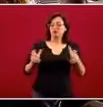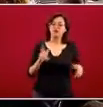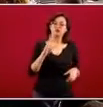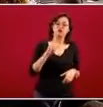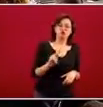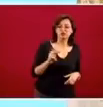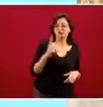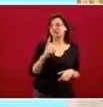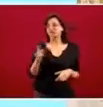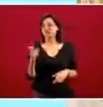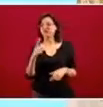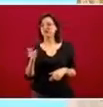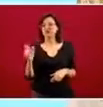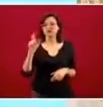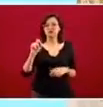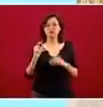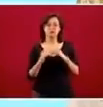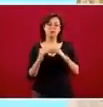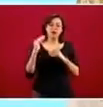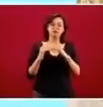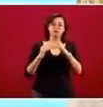So what we see here,